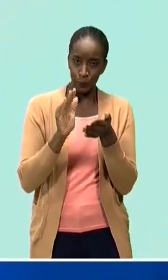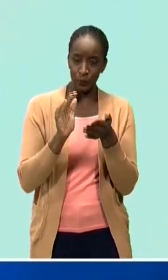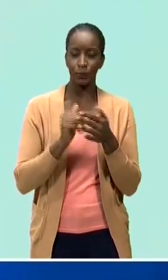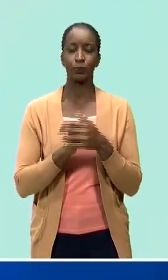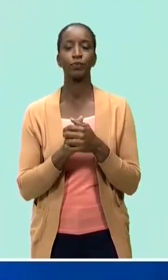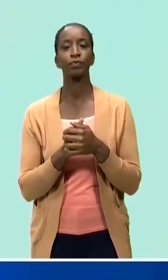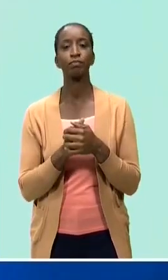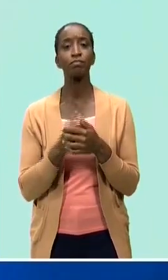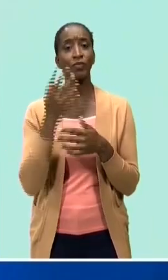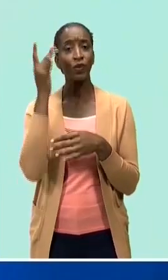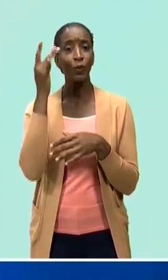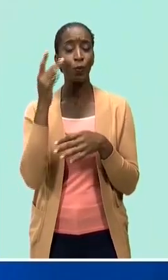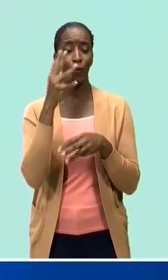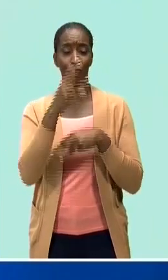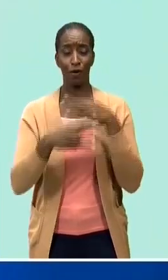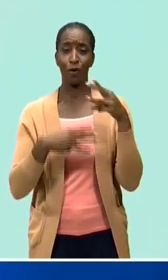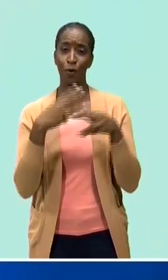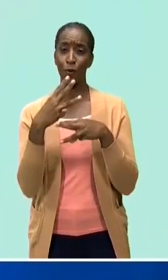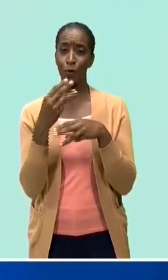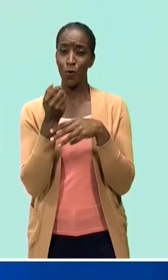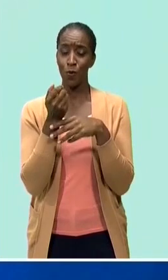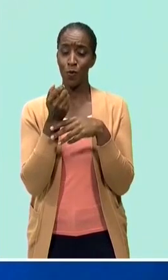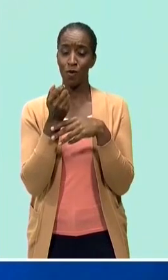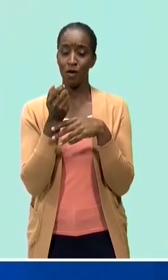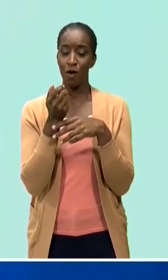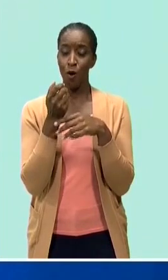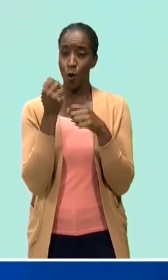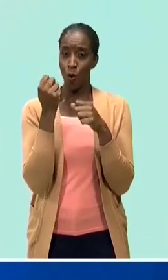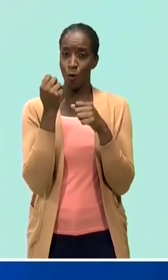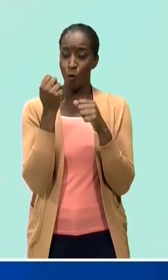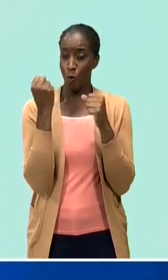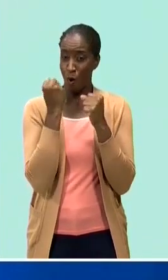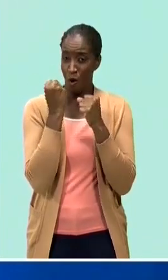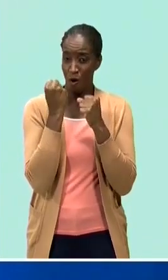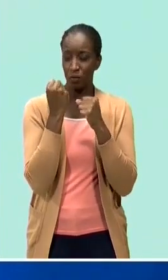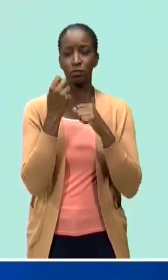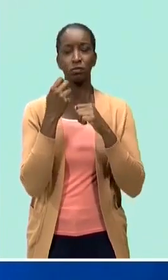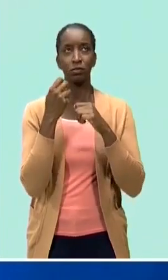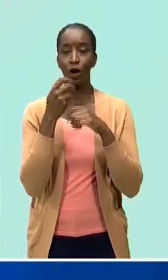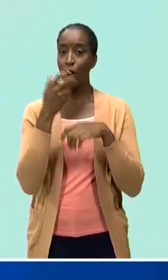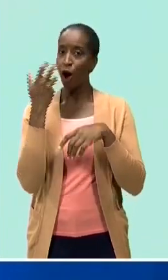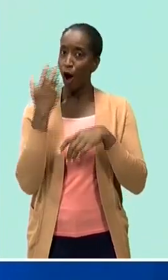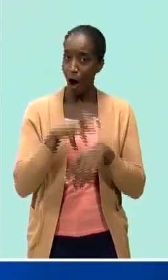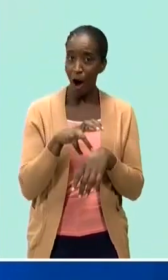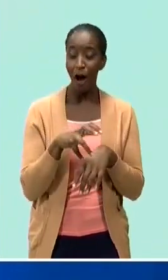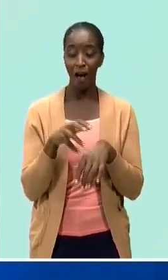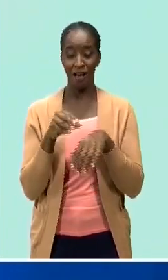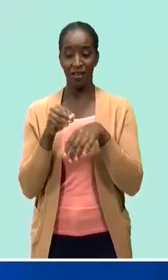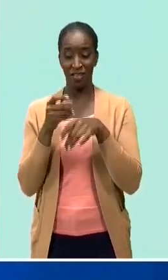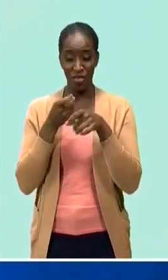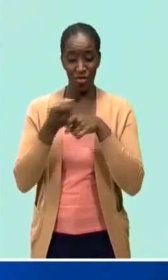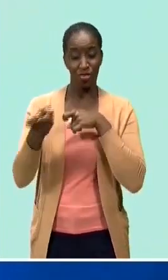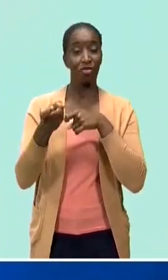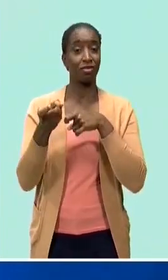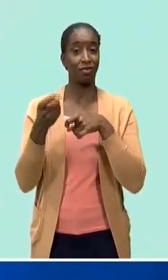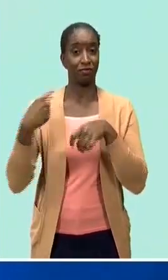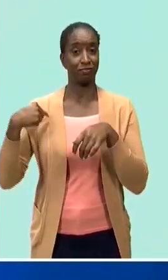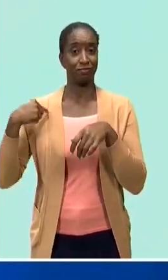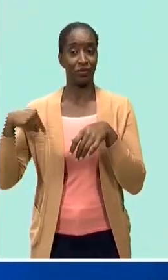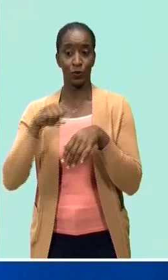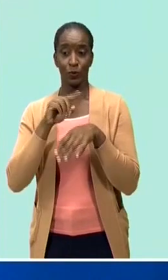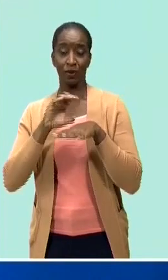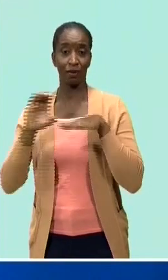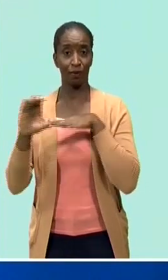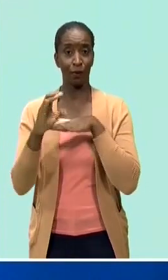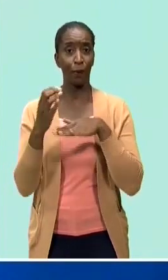global warming poses an existential threat to our community. Head of the United Nations delegation Miroslav Janka said, "It is